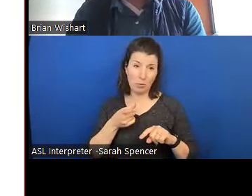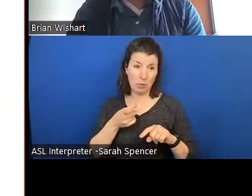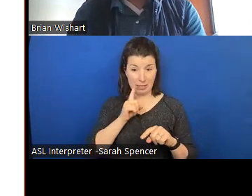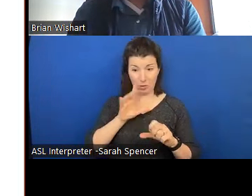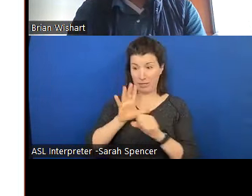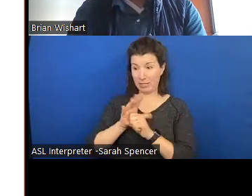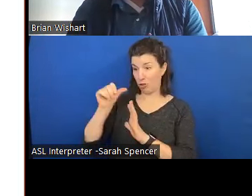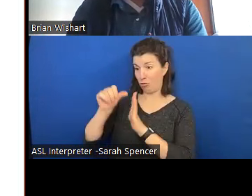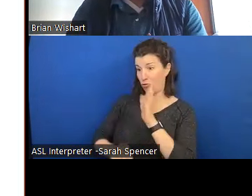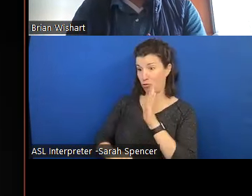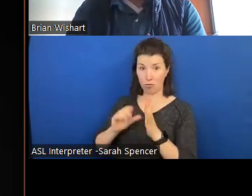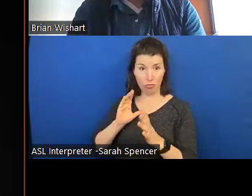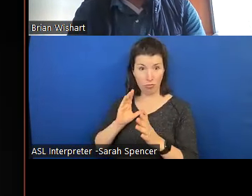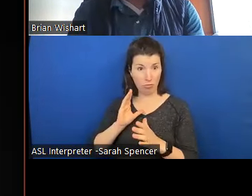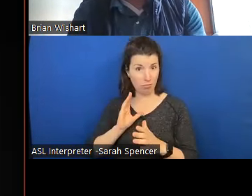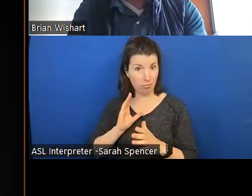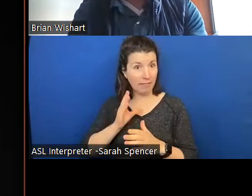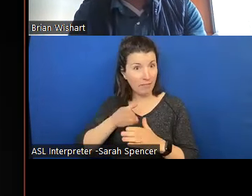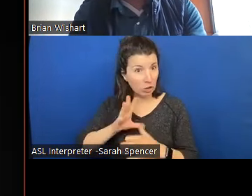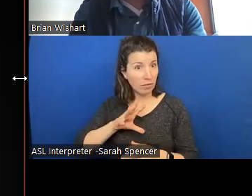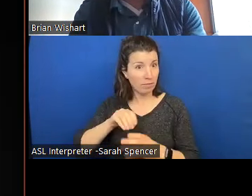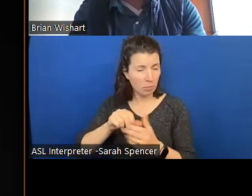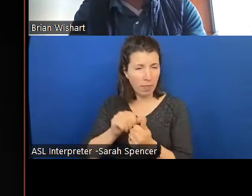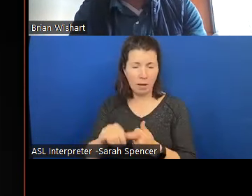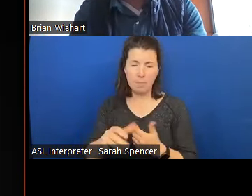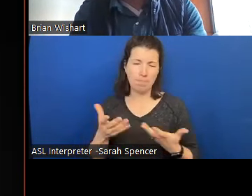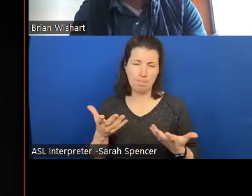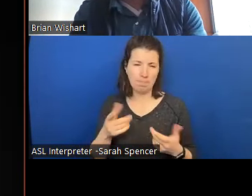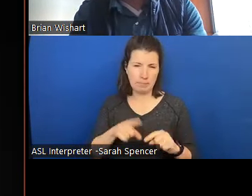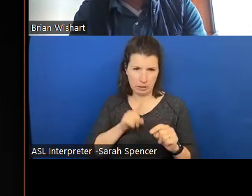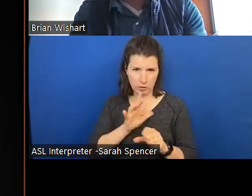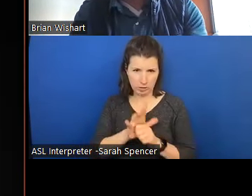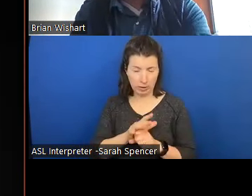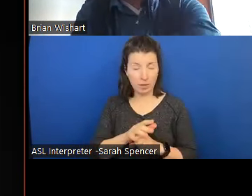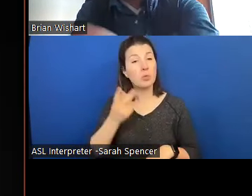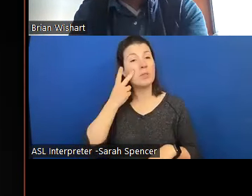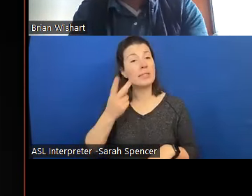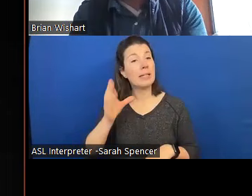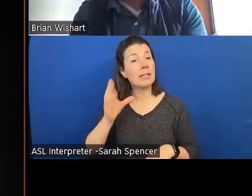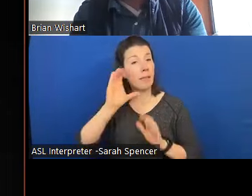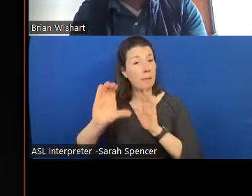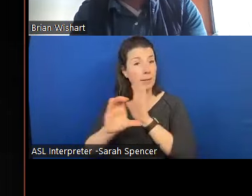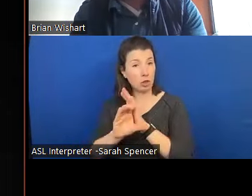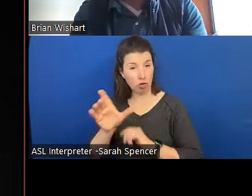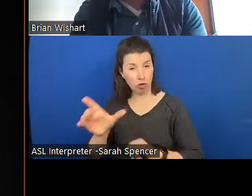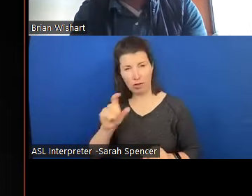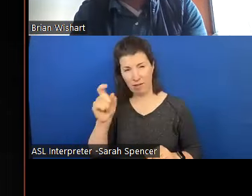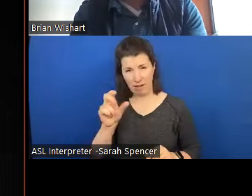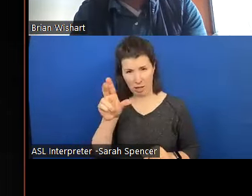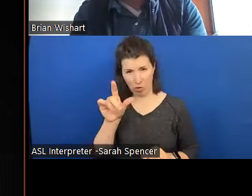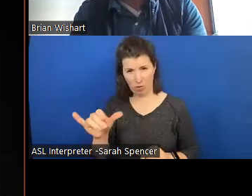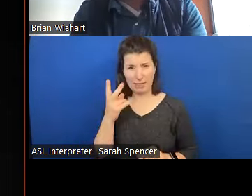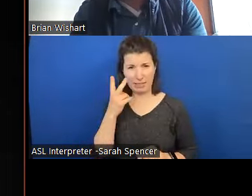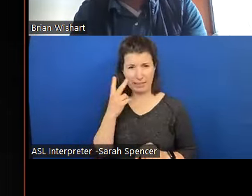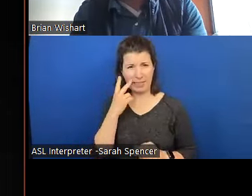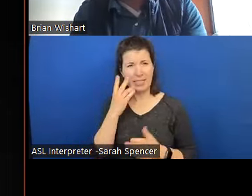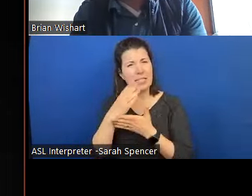anything. And so you can see here on the right side, we have, the right side of the picture, we have some of